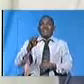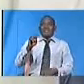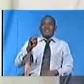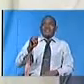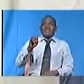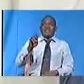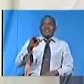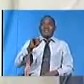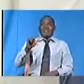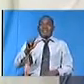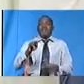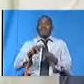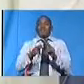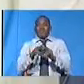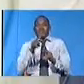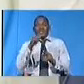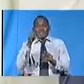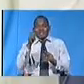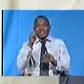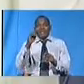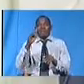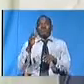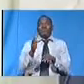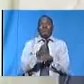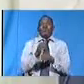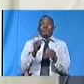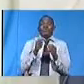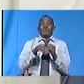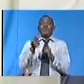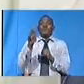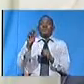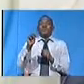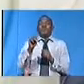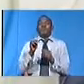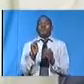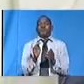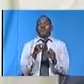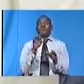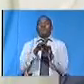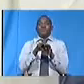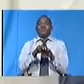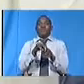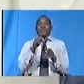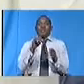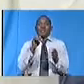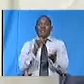they want over 2 million votes of Ghanaians to be annulled.